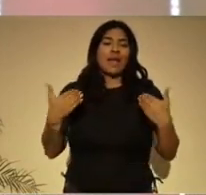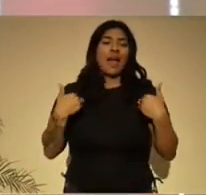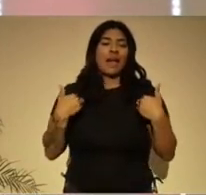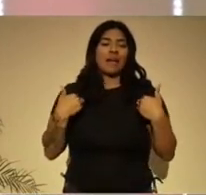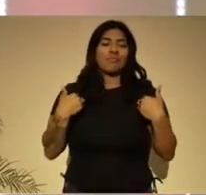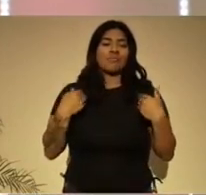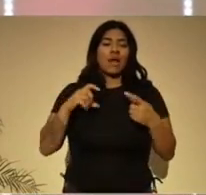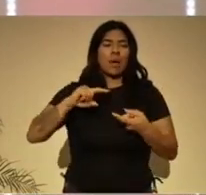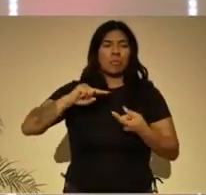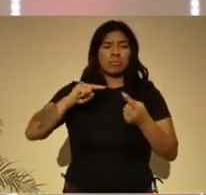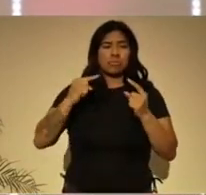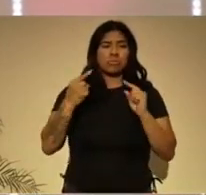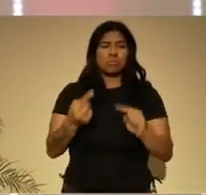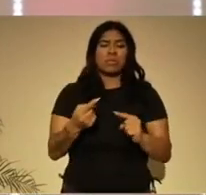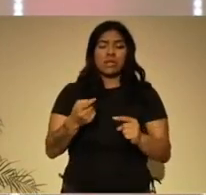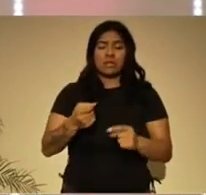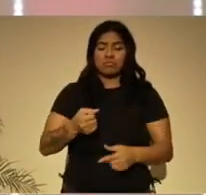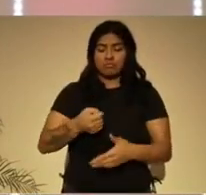birth.